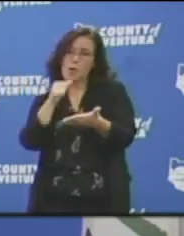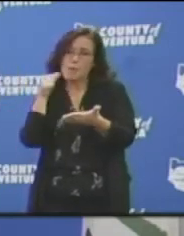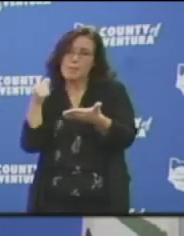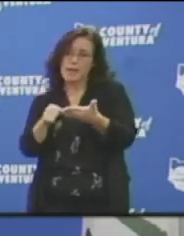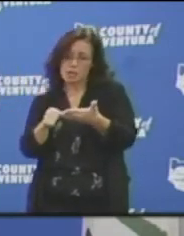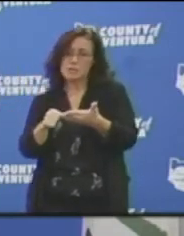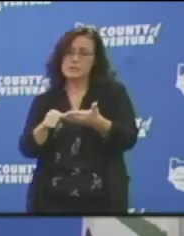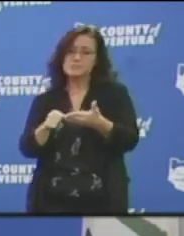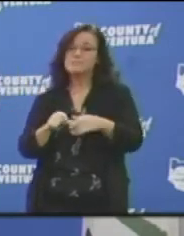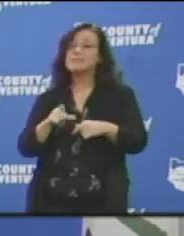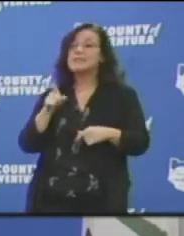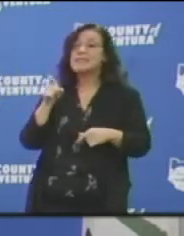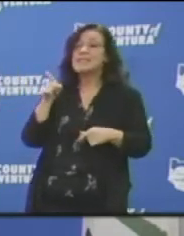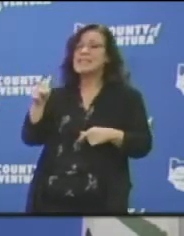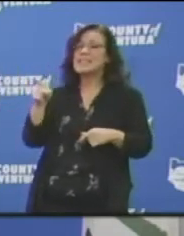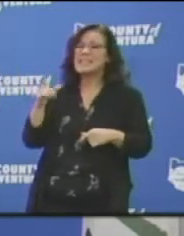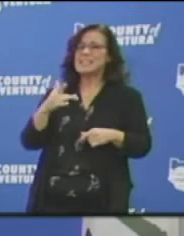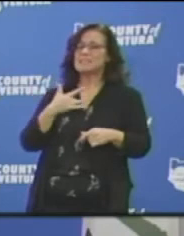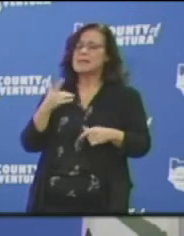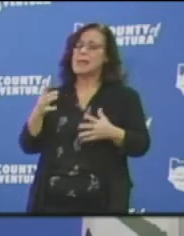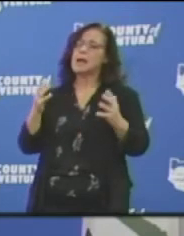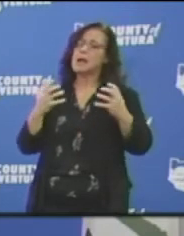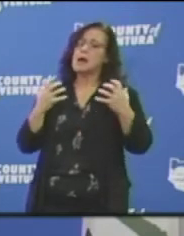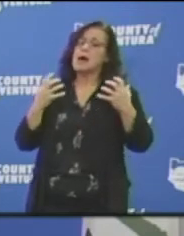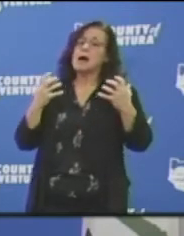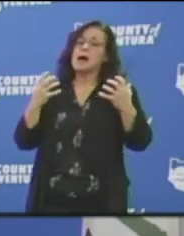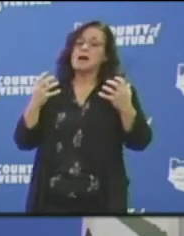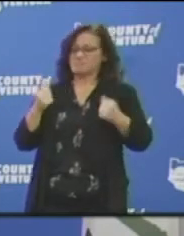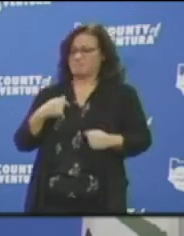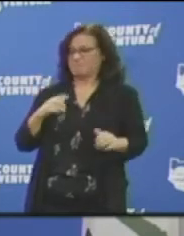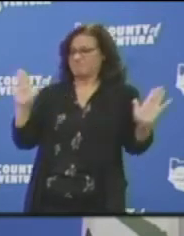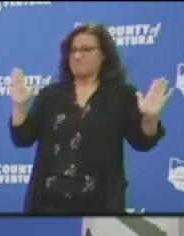he was placed on the ventilator, and he did.